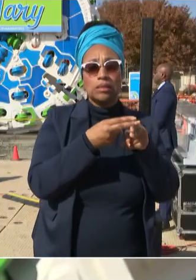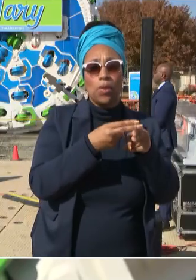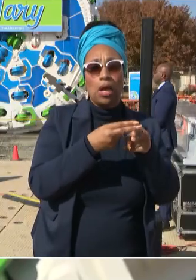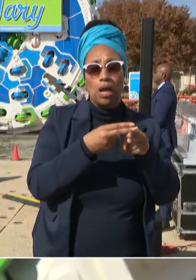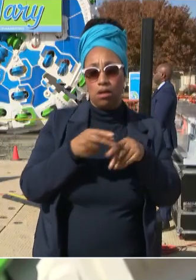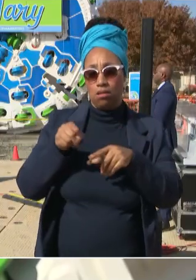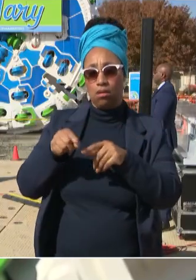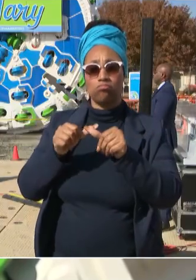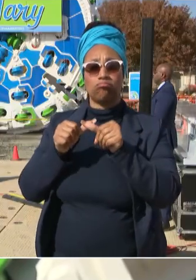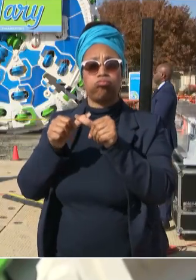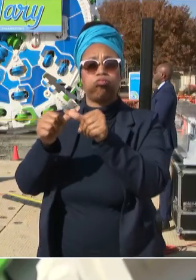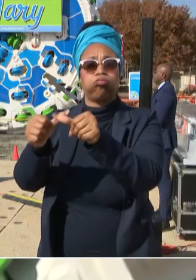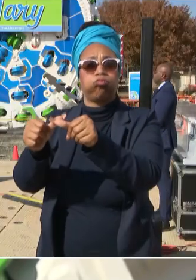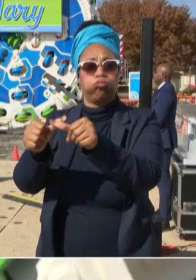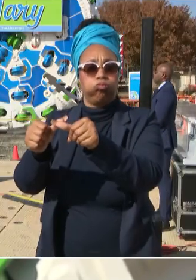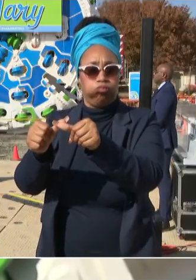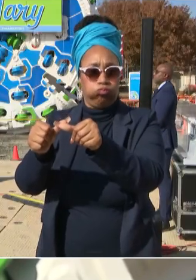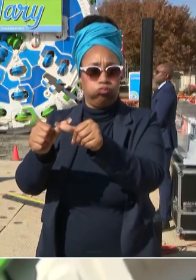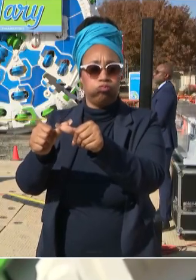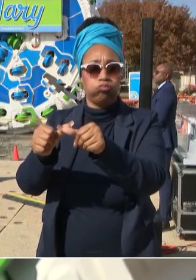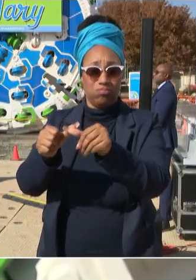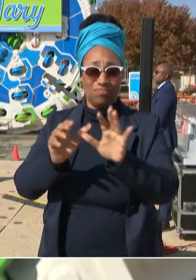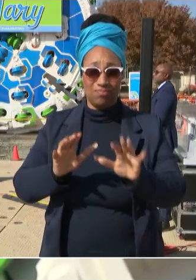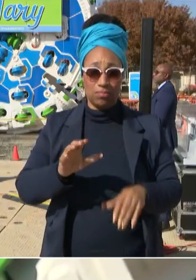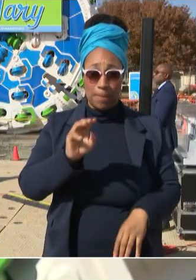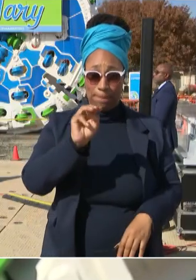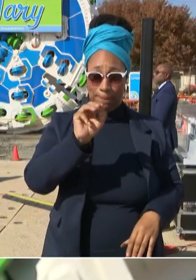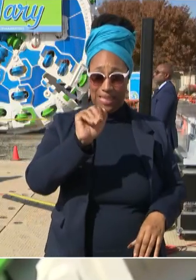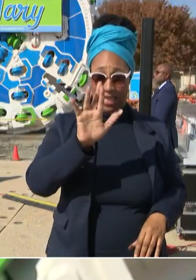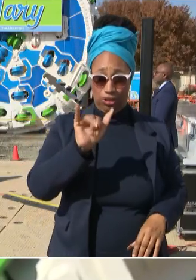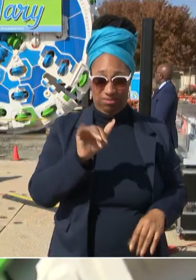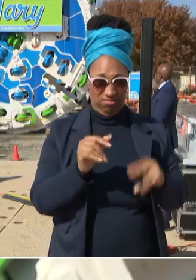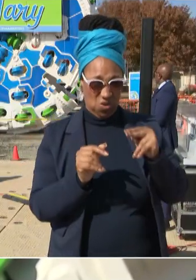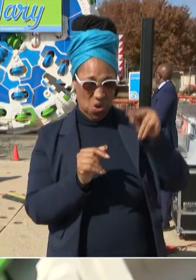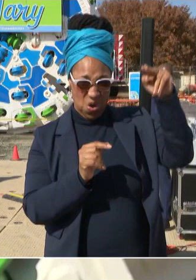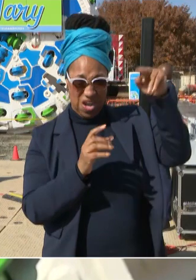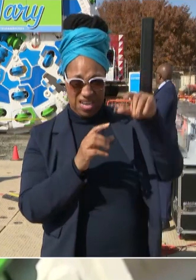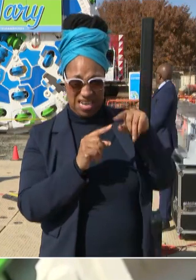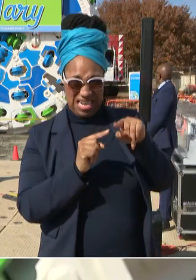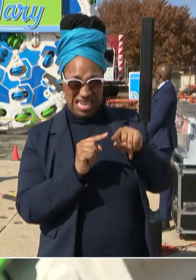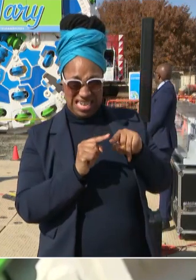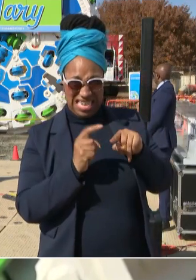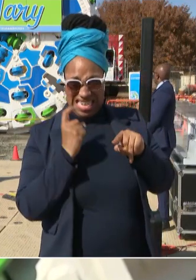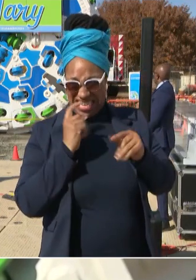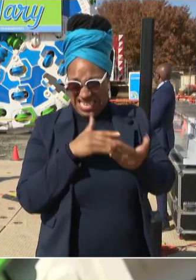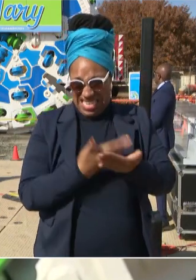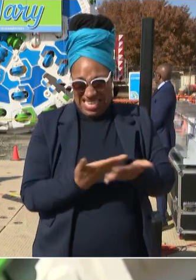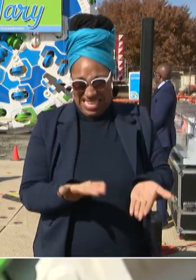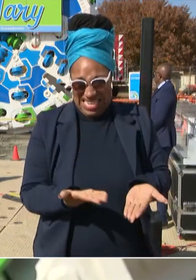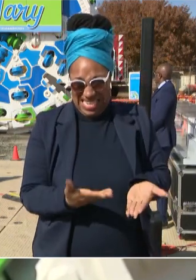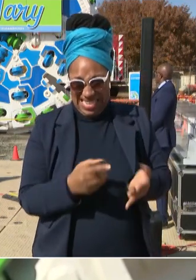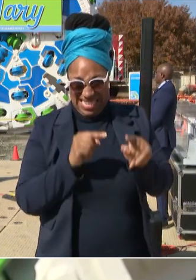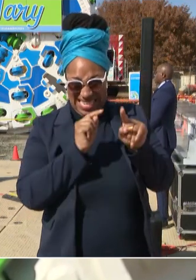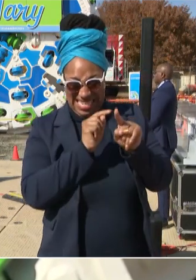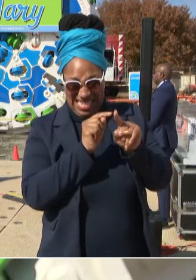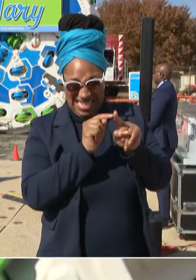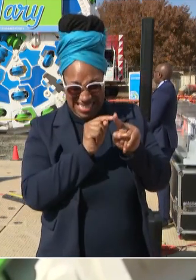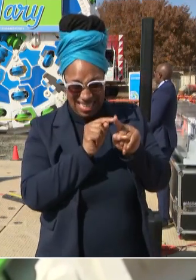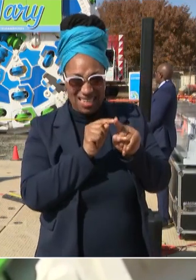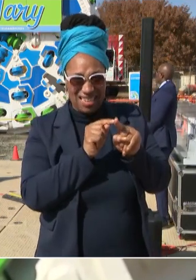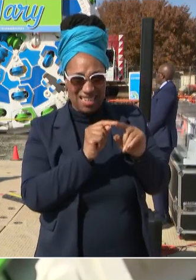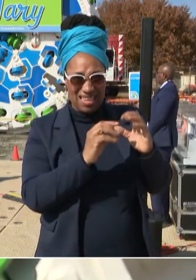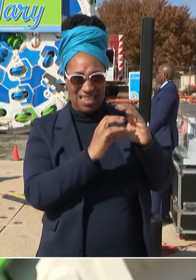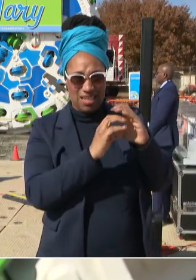delivered to the site in 2025, end of summer 2025. So Mary is 605 foot